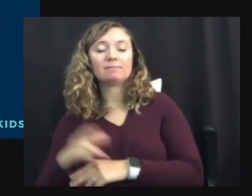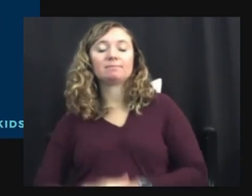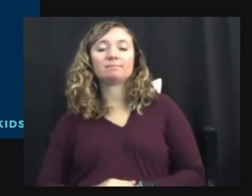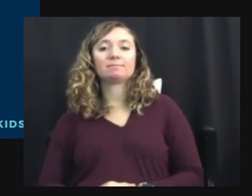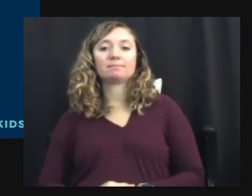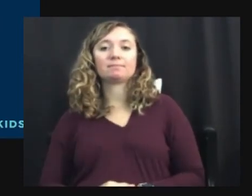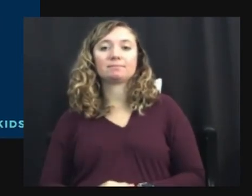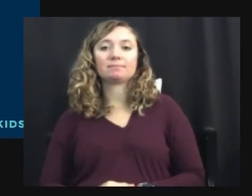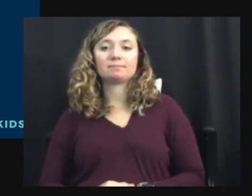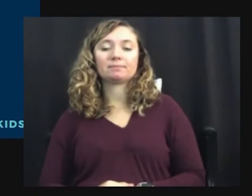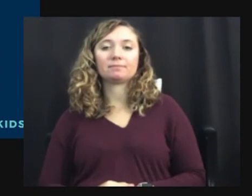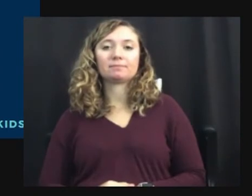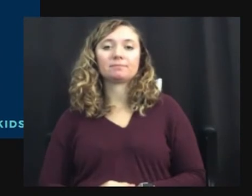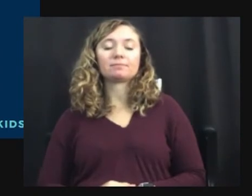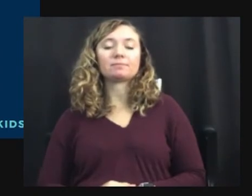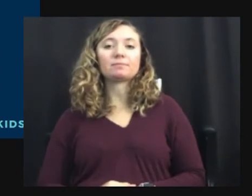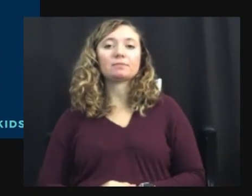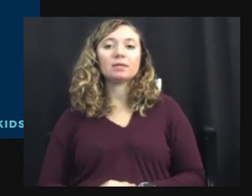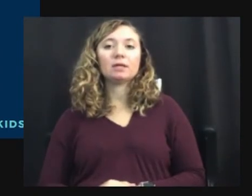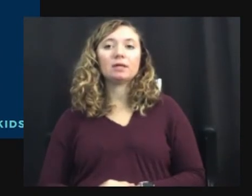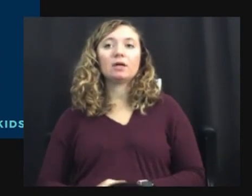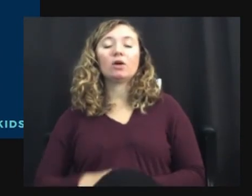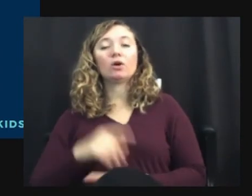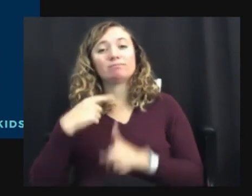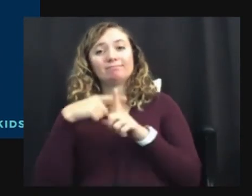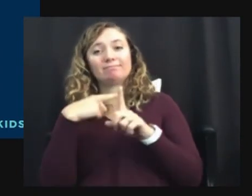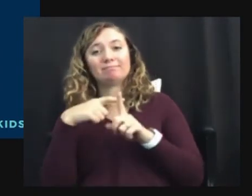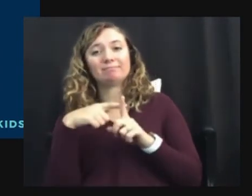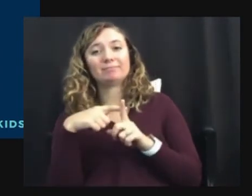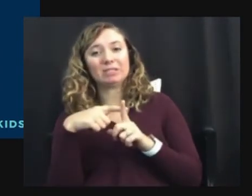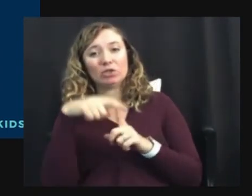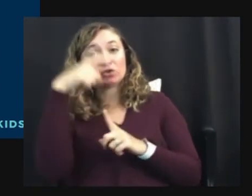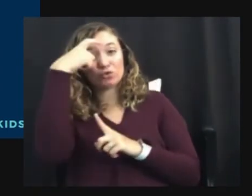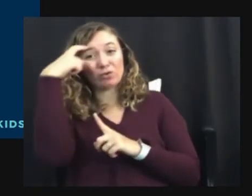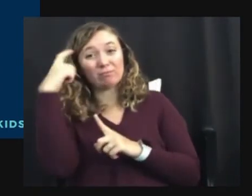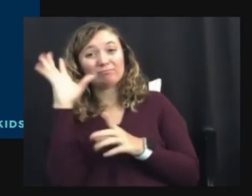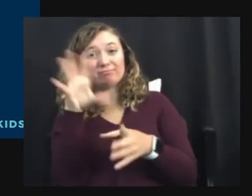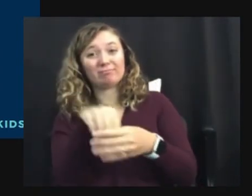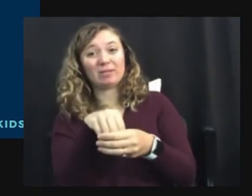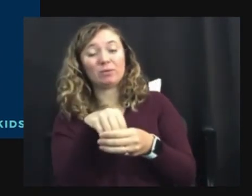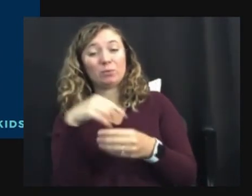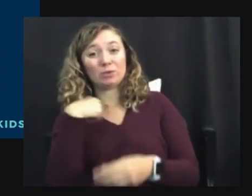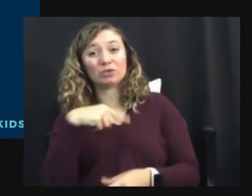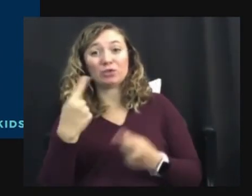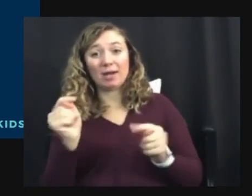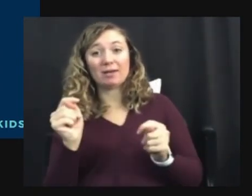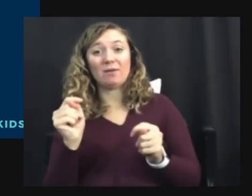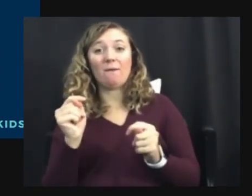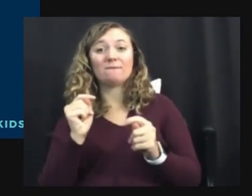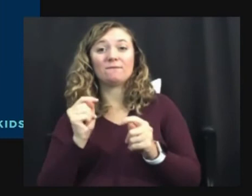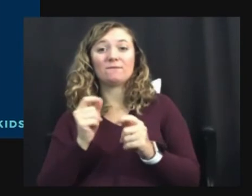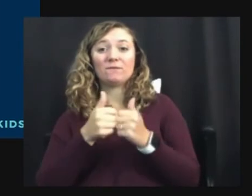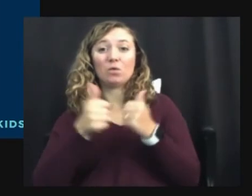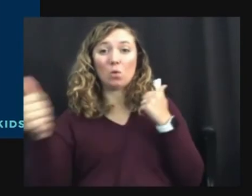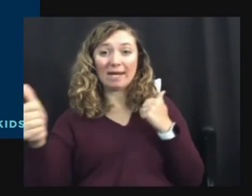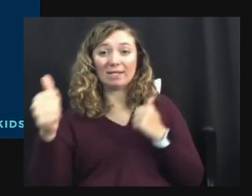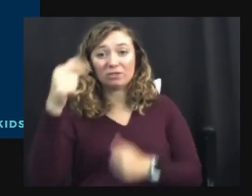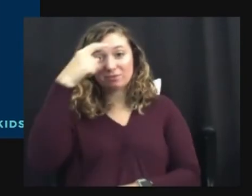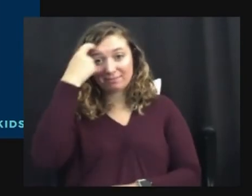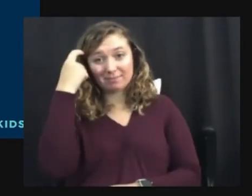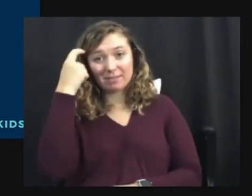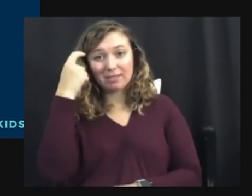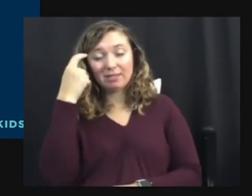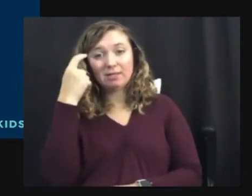there's a high risk of trauma. Someone asked earlier about trauma, and we talk about avoiding trauma. So you have all